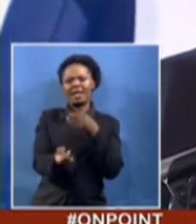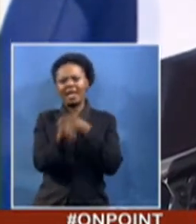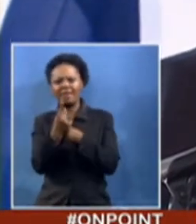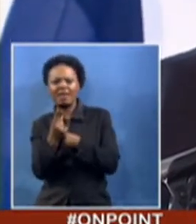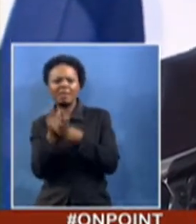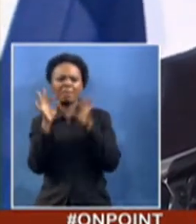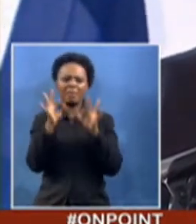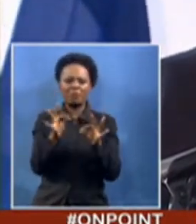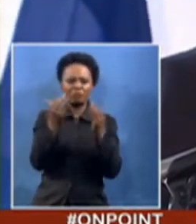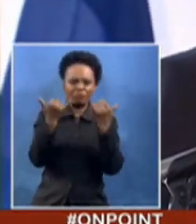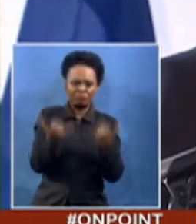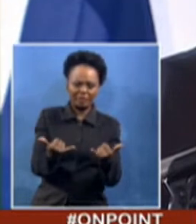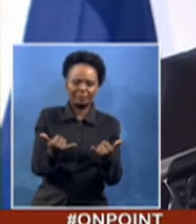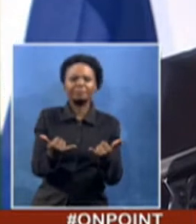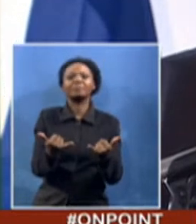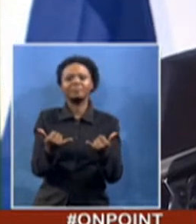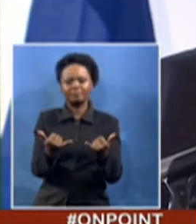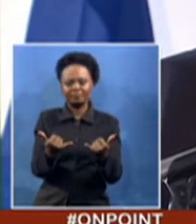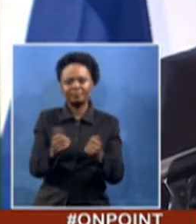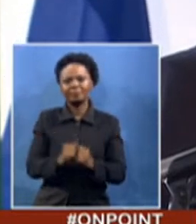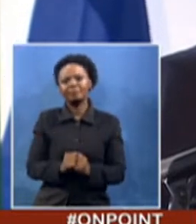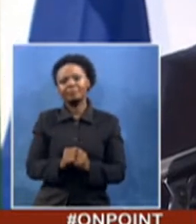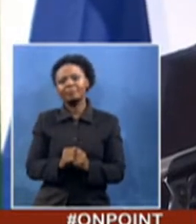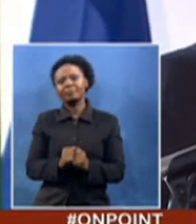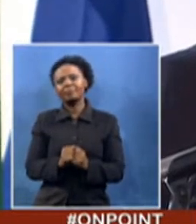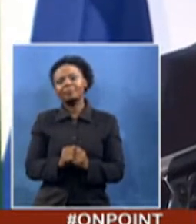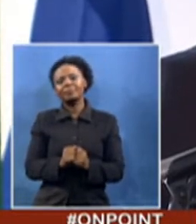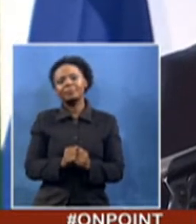the event it is today.